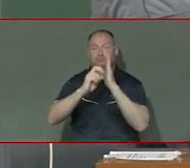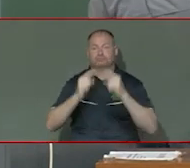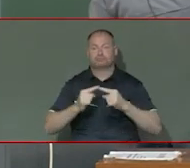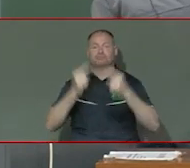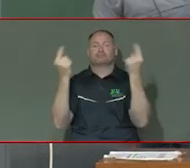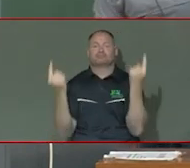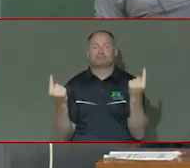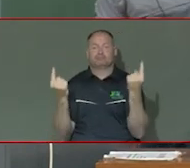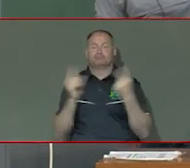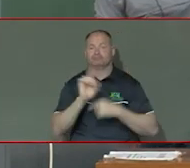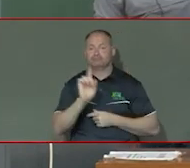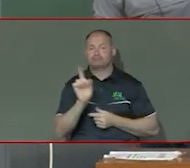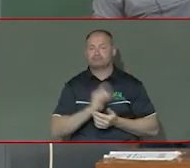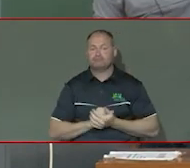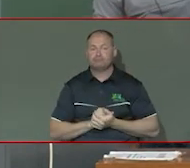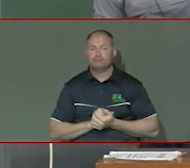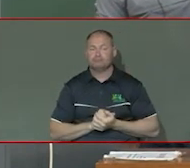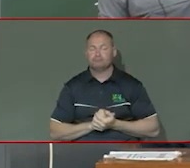if I've got